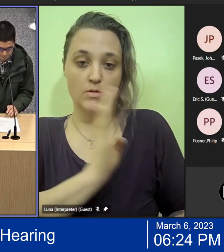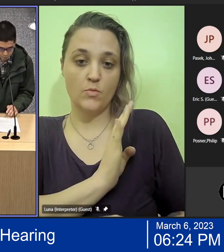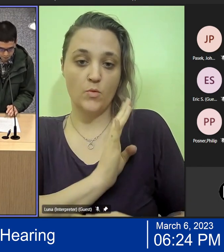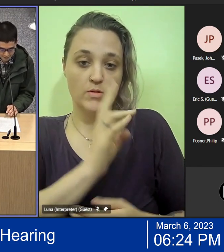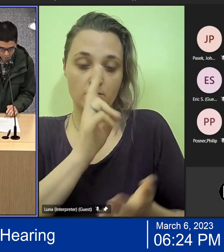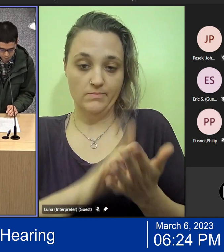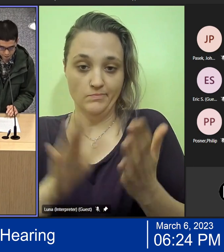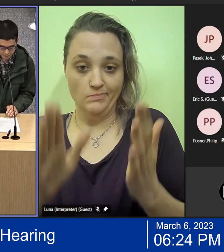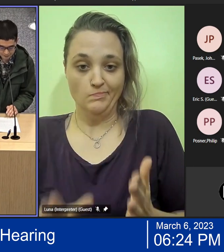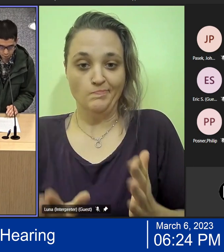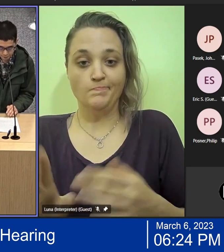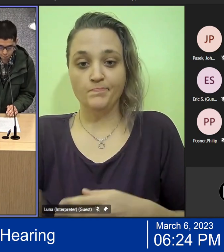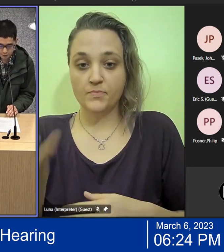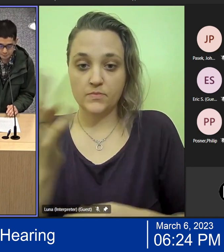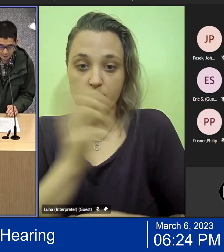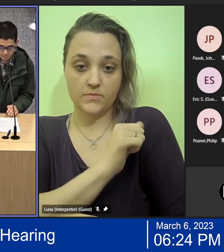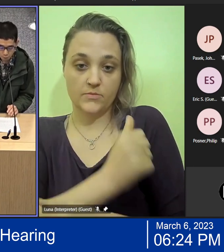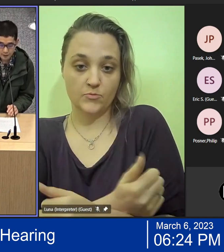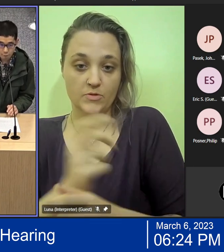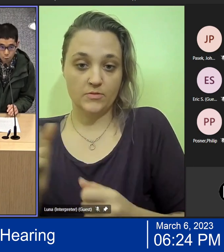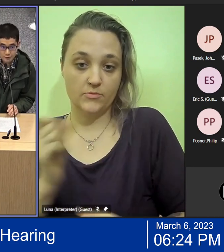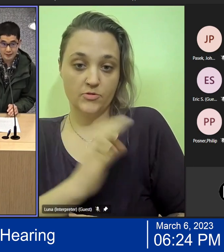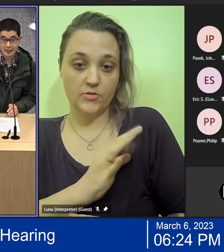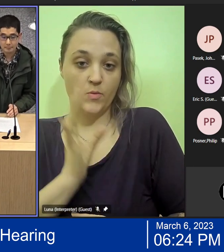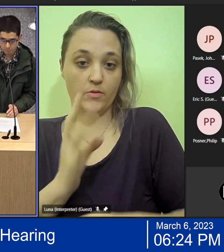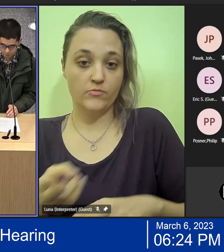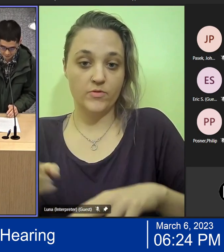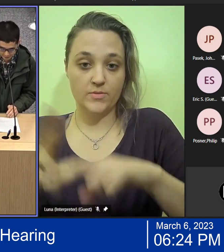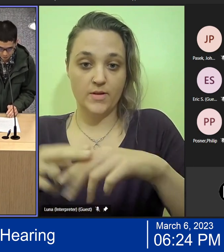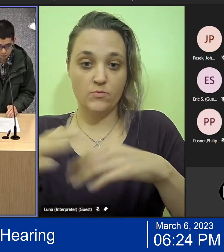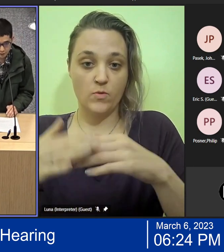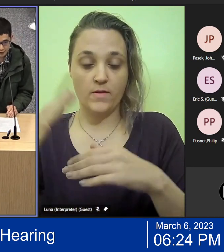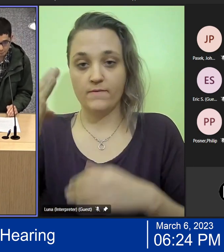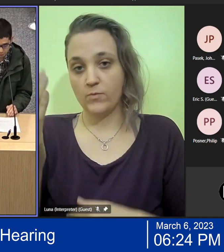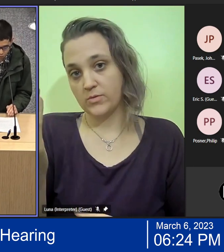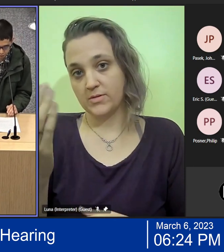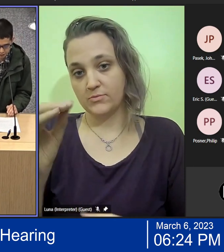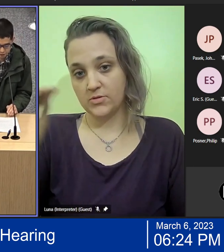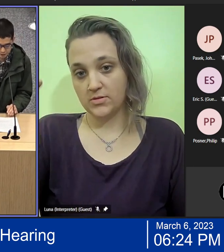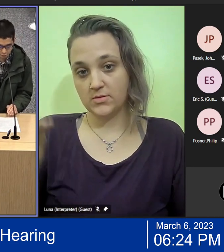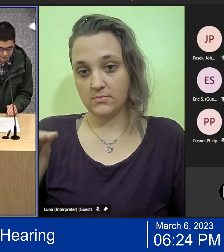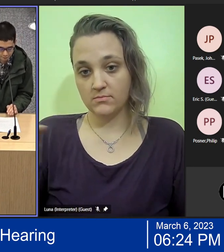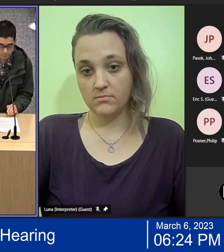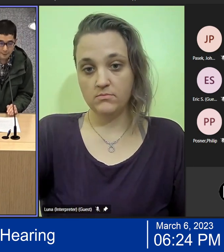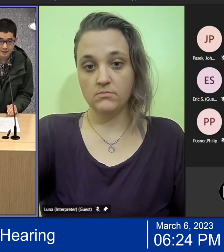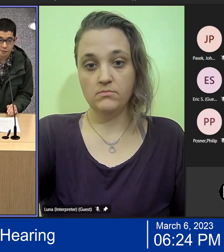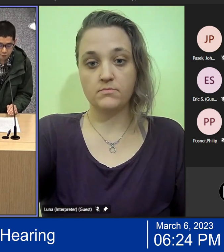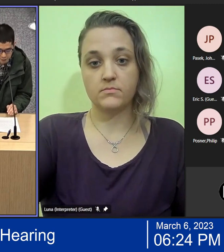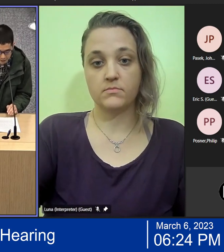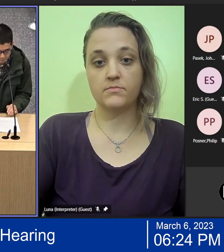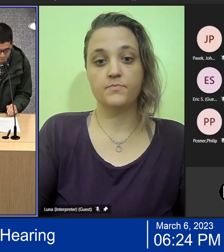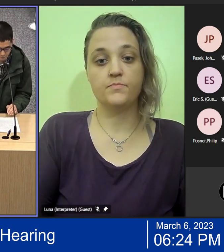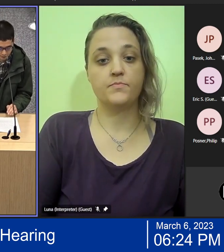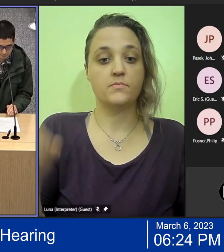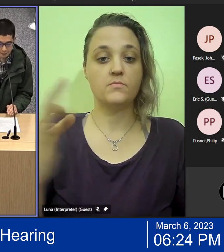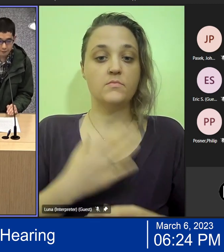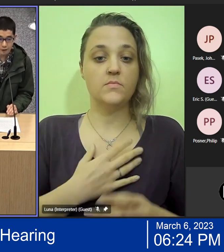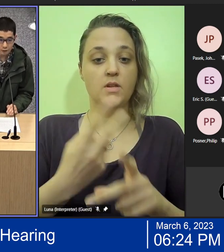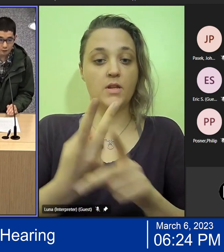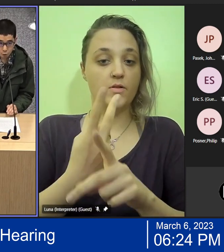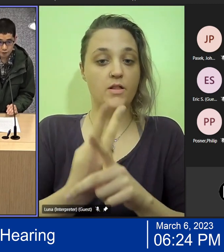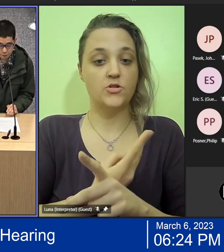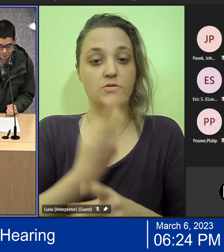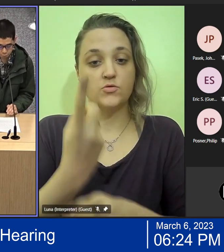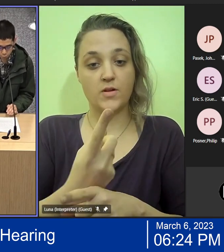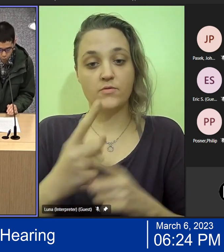board secretary, which consists of four authorized personnel, is going to increase by more than 14%. If my calculation